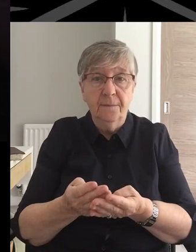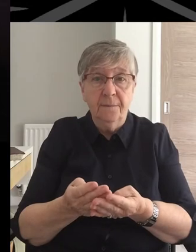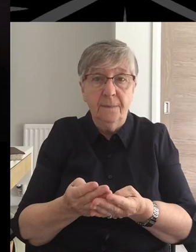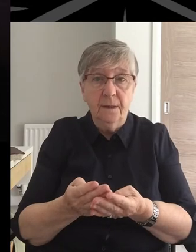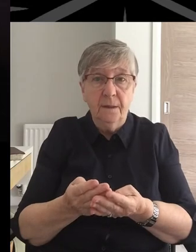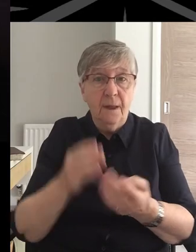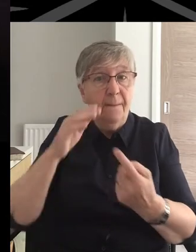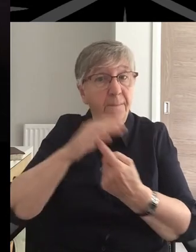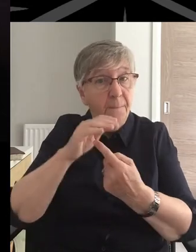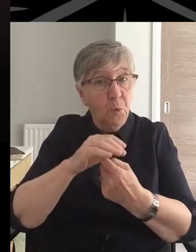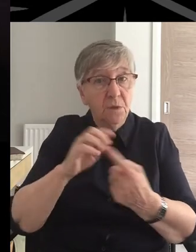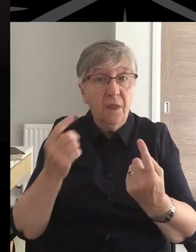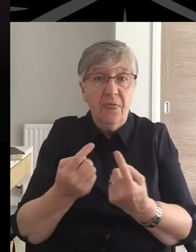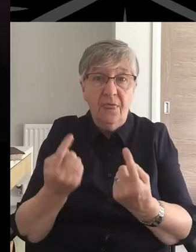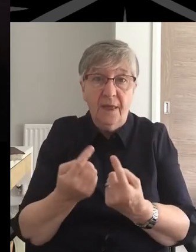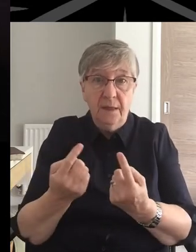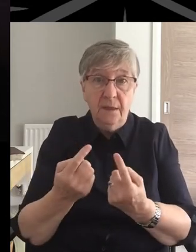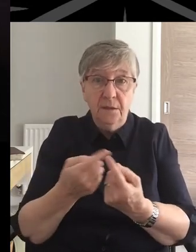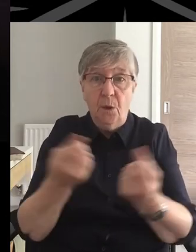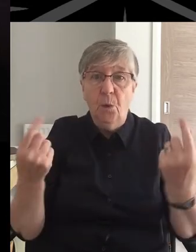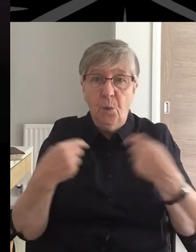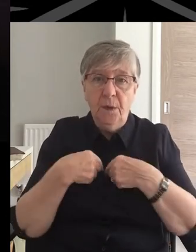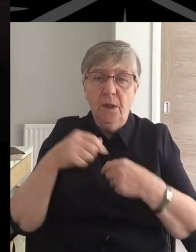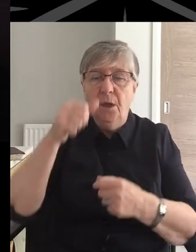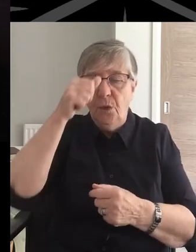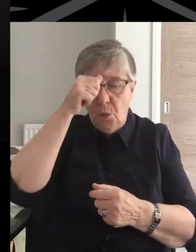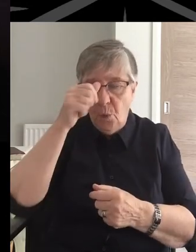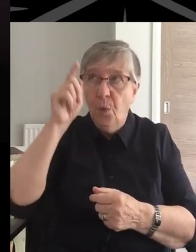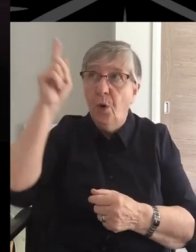The key thing is that we know God,